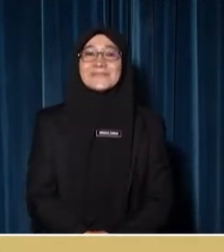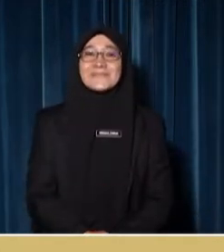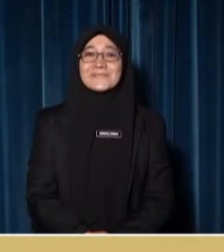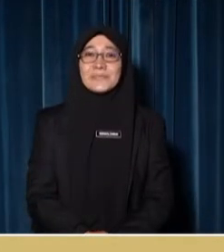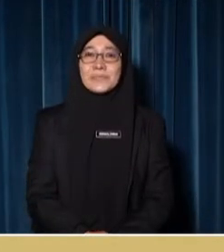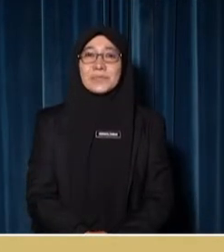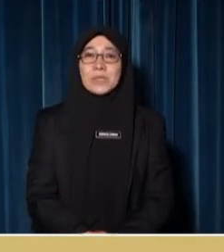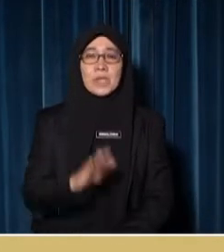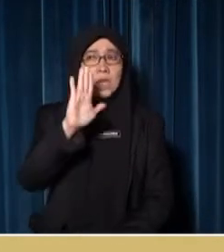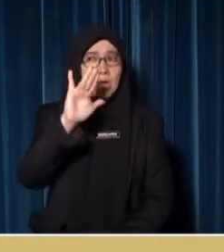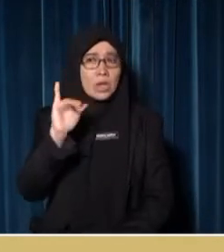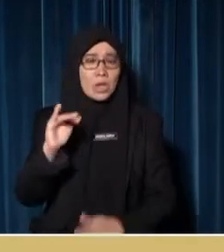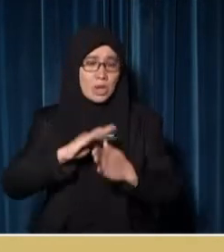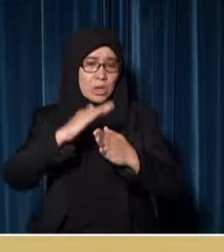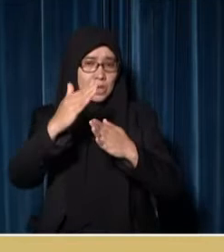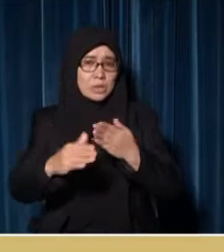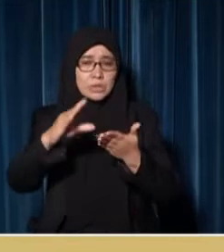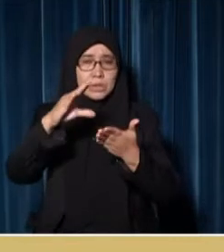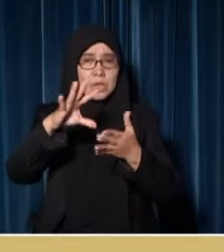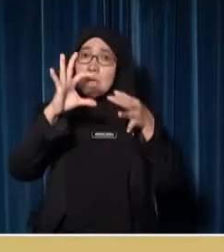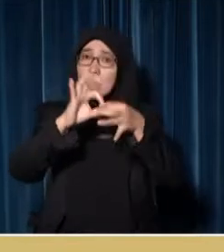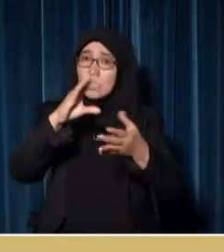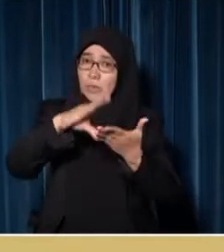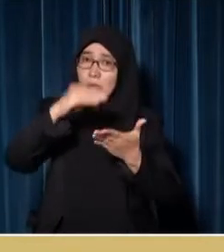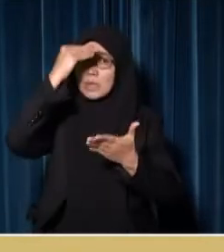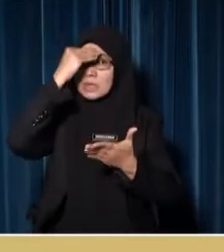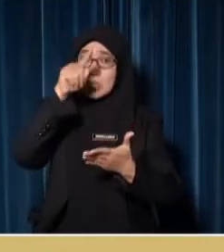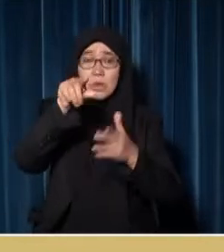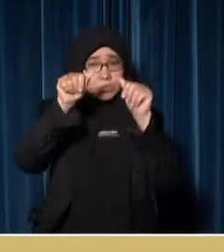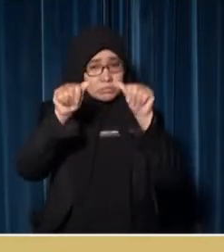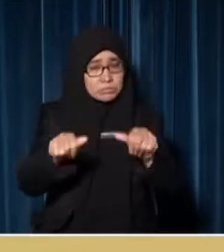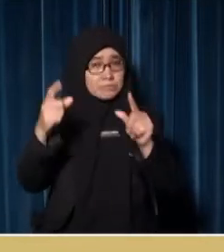By the end of this lesson, you should be able to